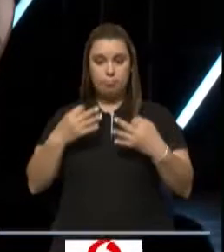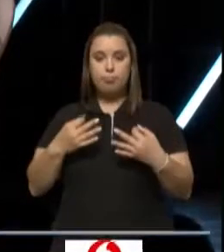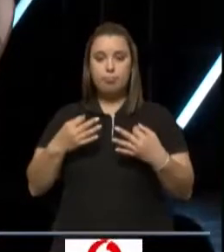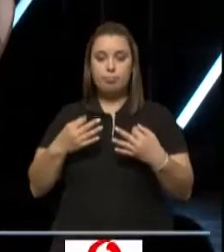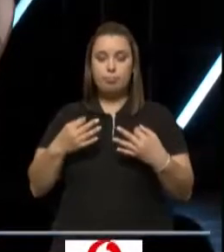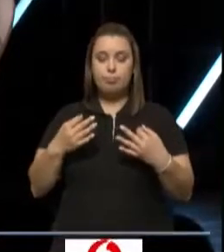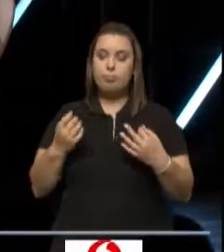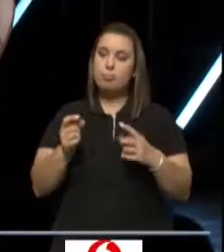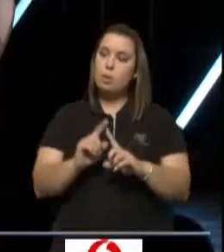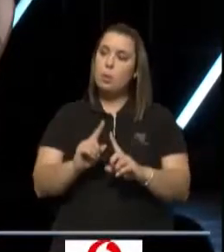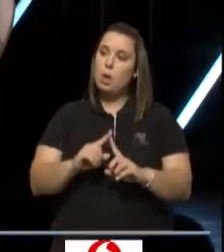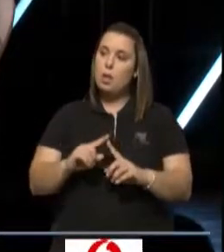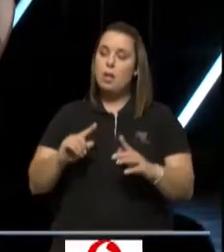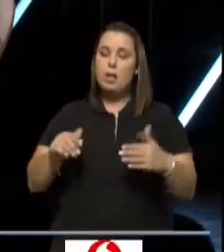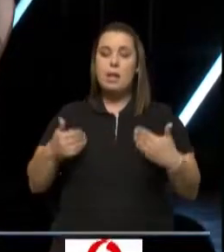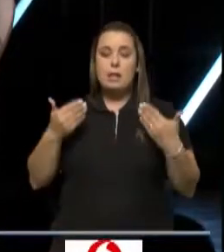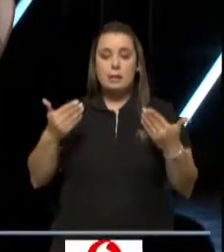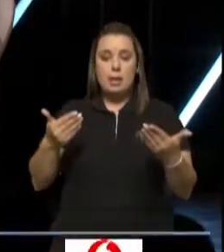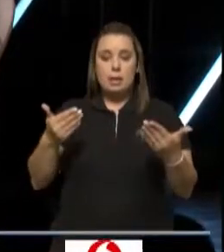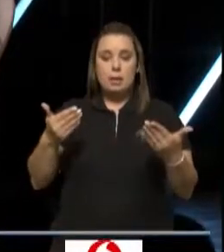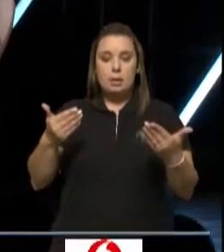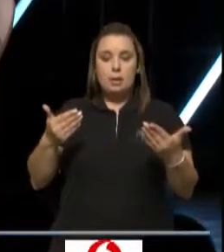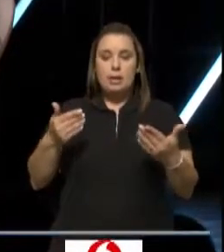mandate, and so